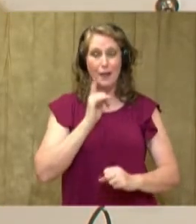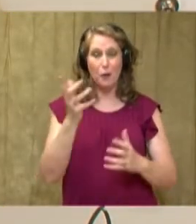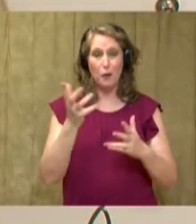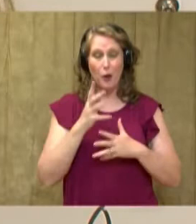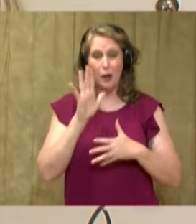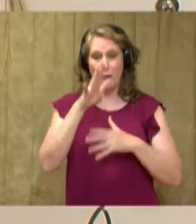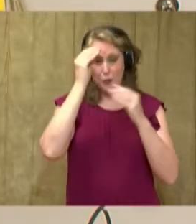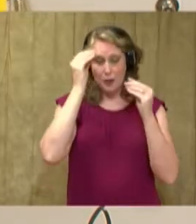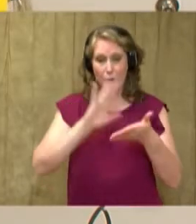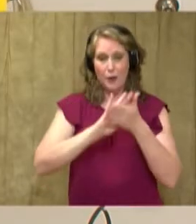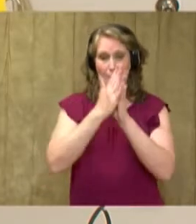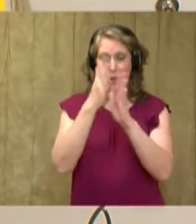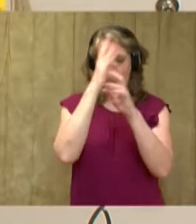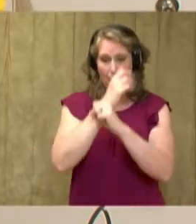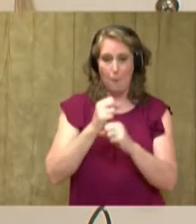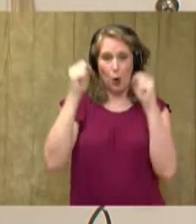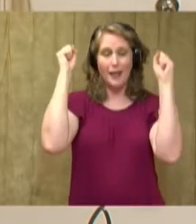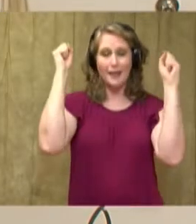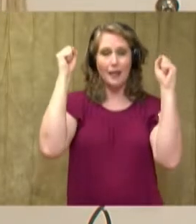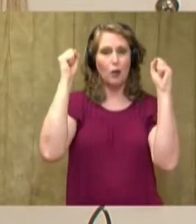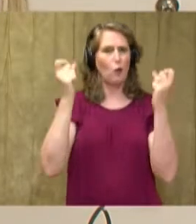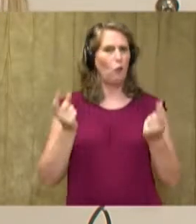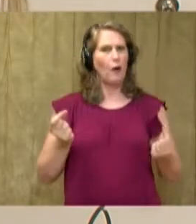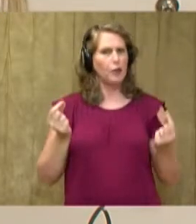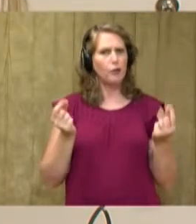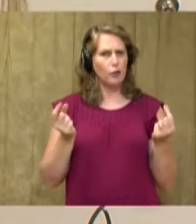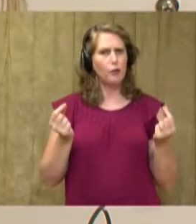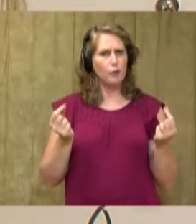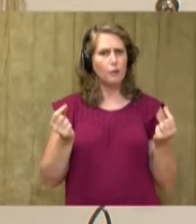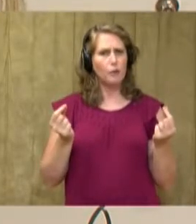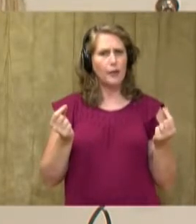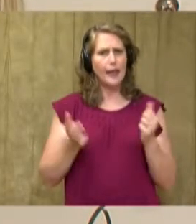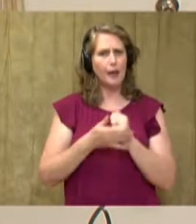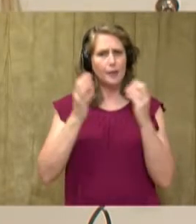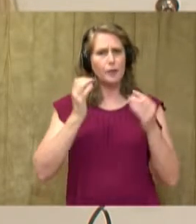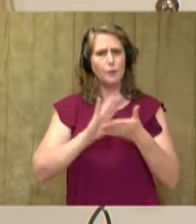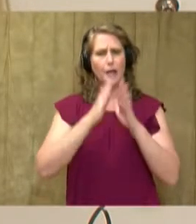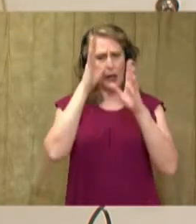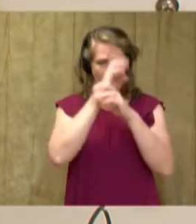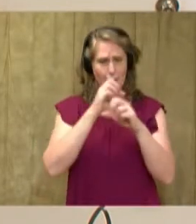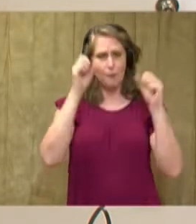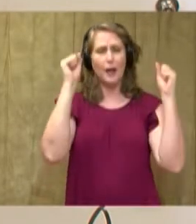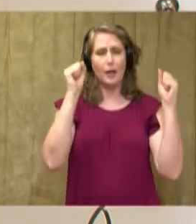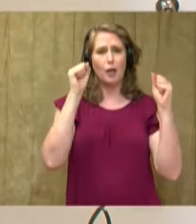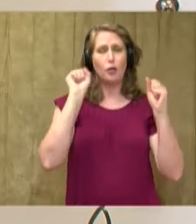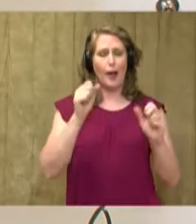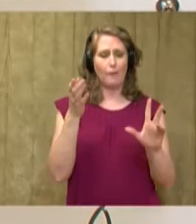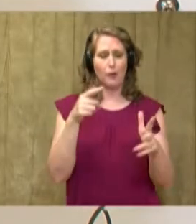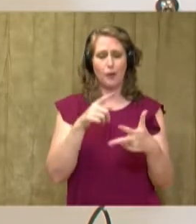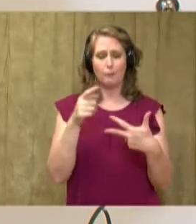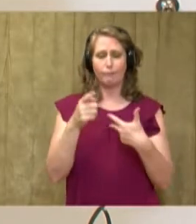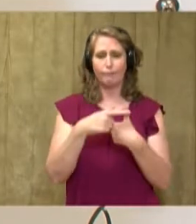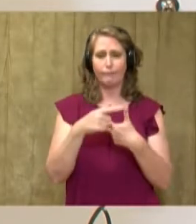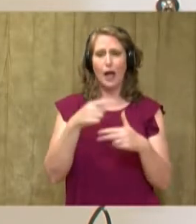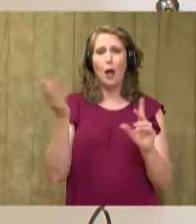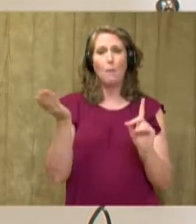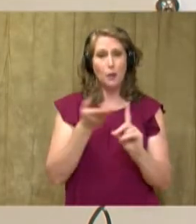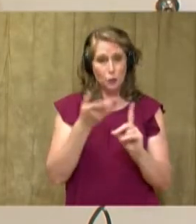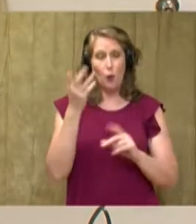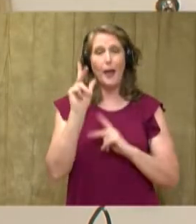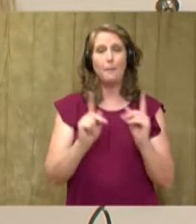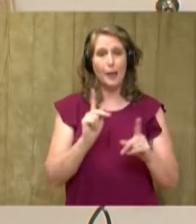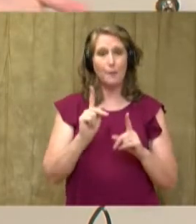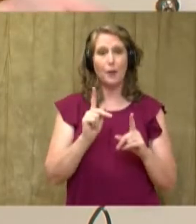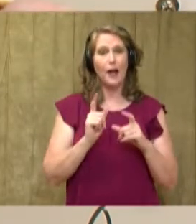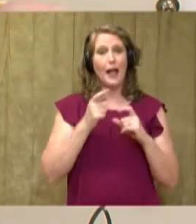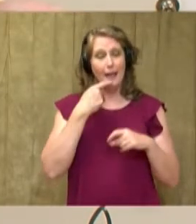wanted your teacher to be the president, what would you have to do? You would have to persuade some people, right, and give them reasons